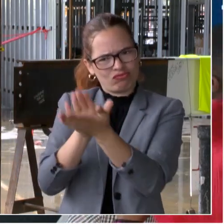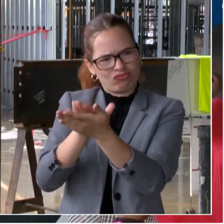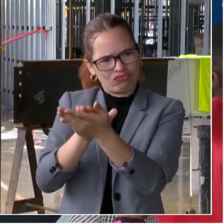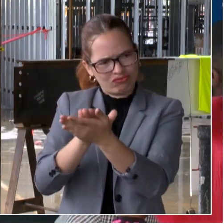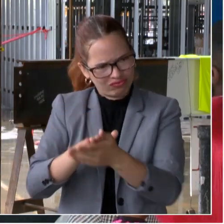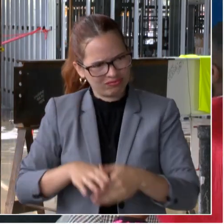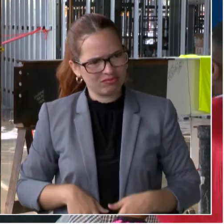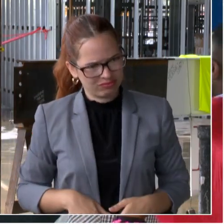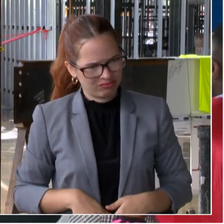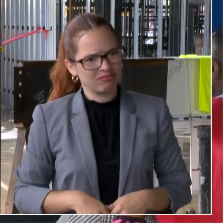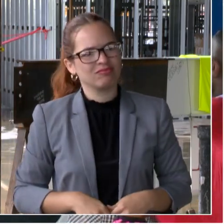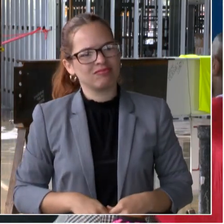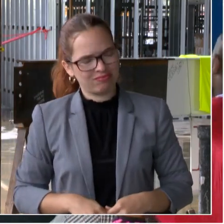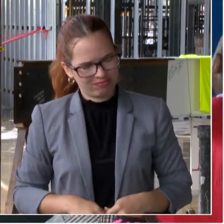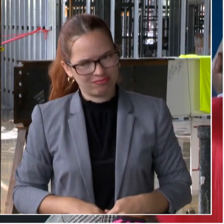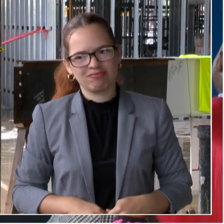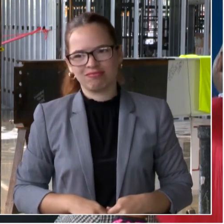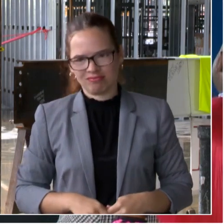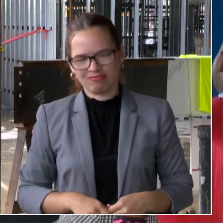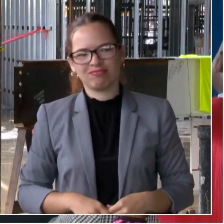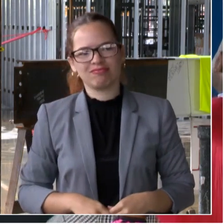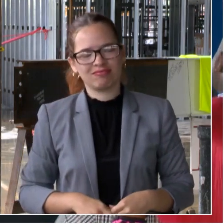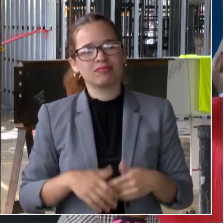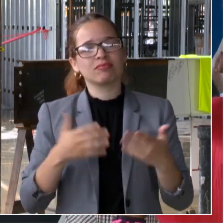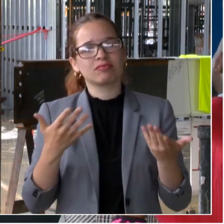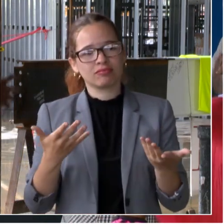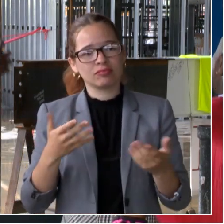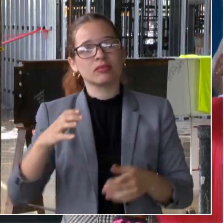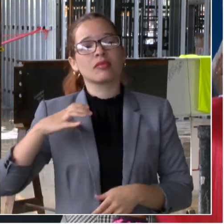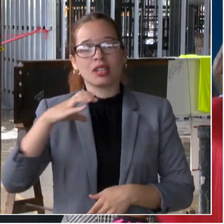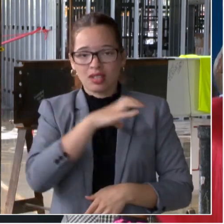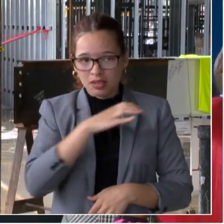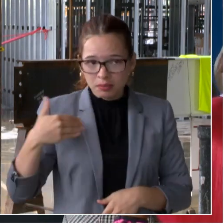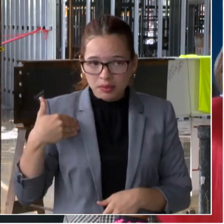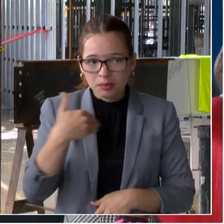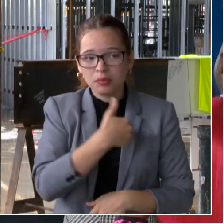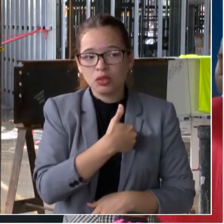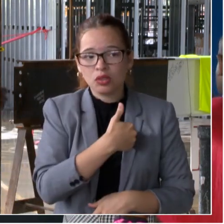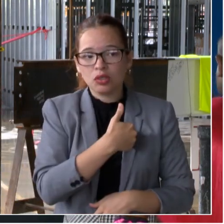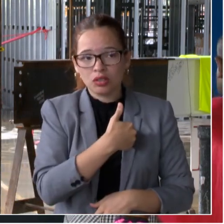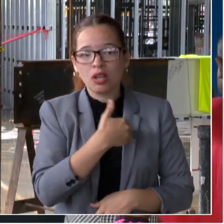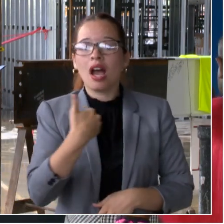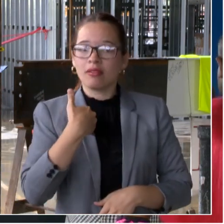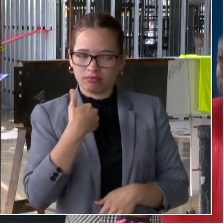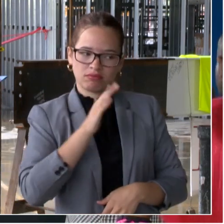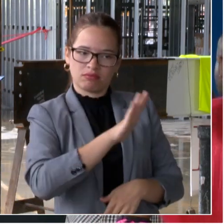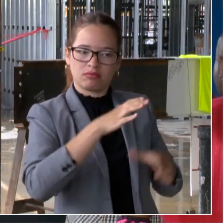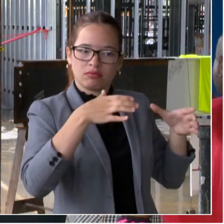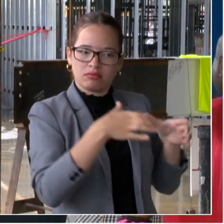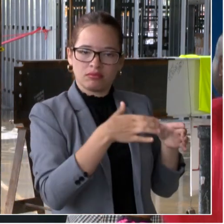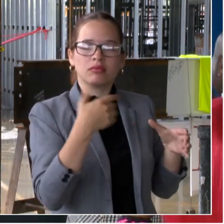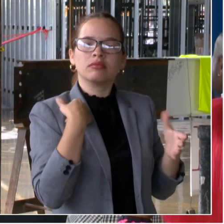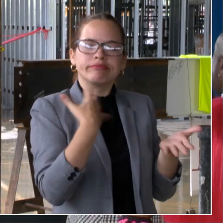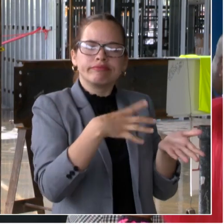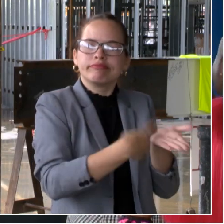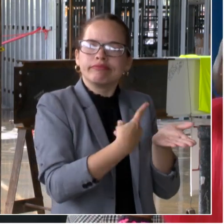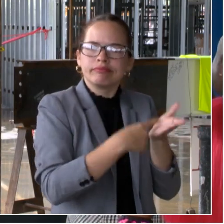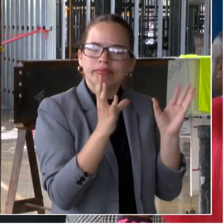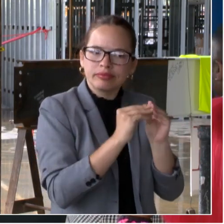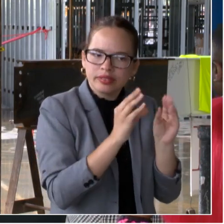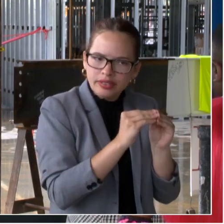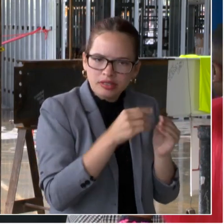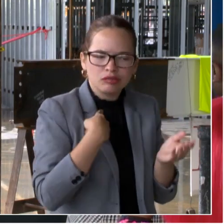We hosted our council members, we hosted our cabinet meeting at Sycamore and Oak yesterday, and Latrina